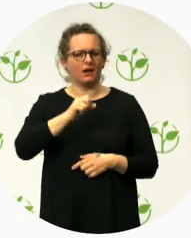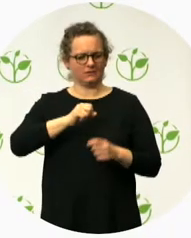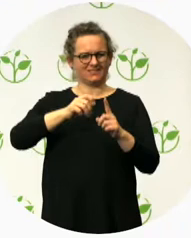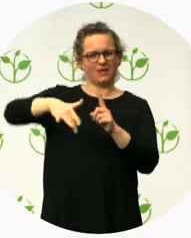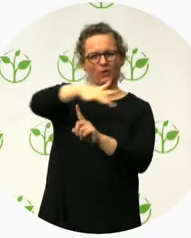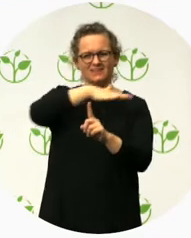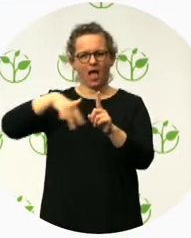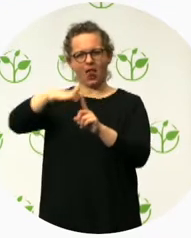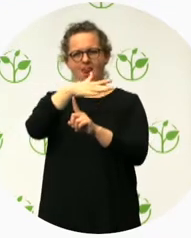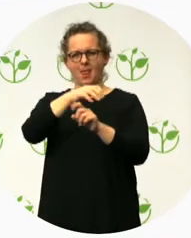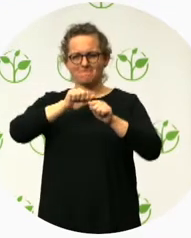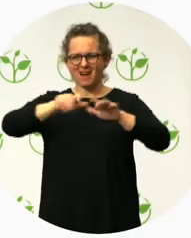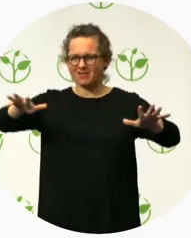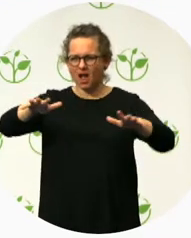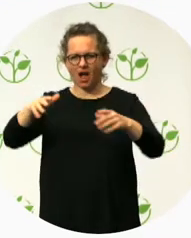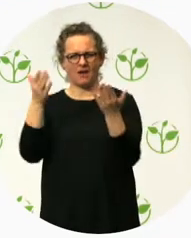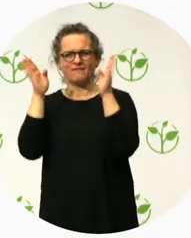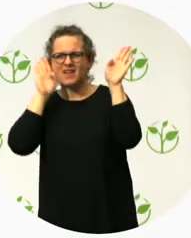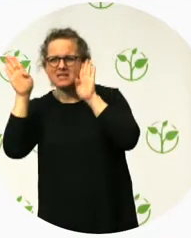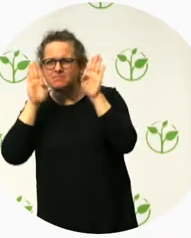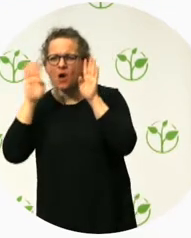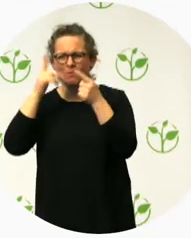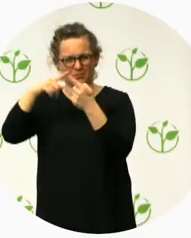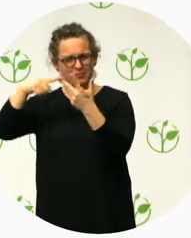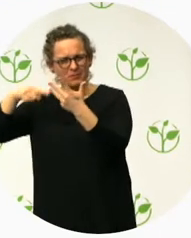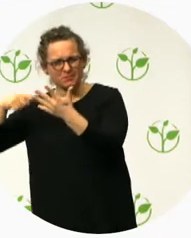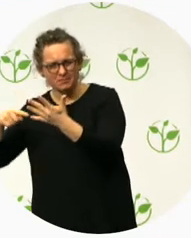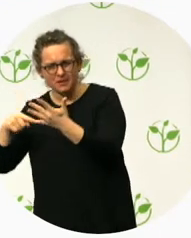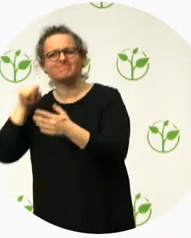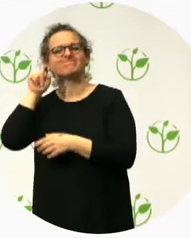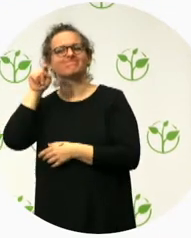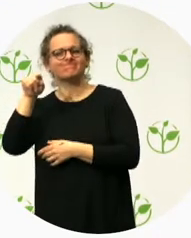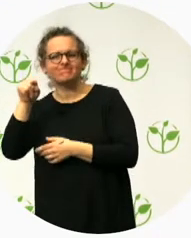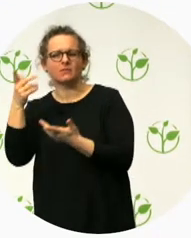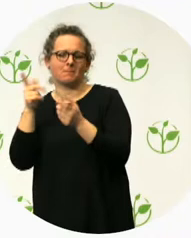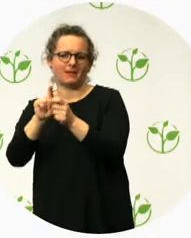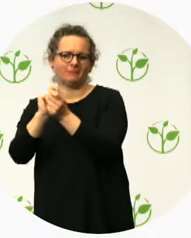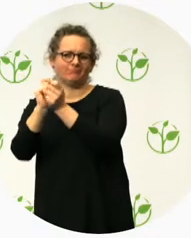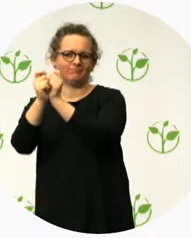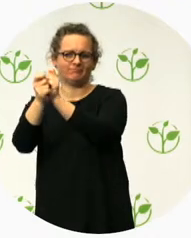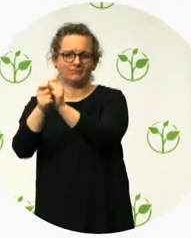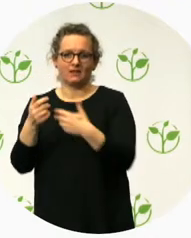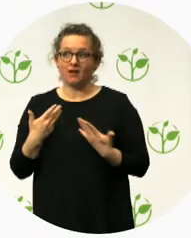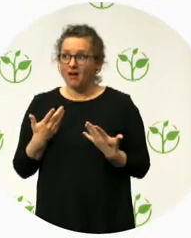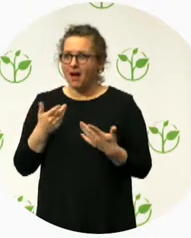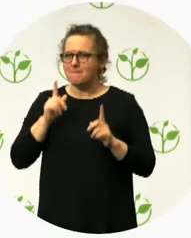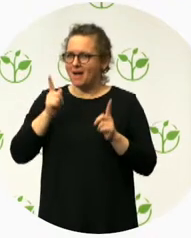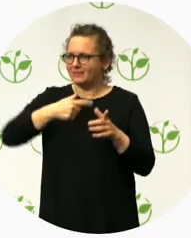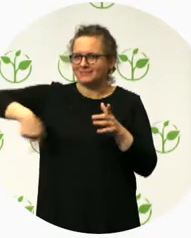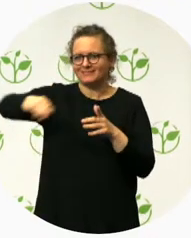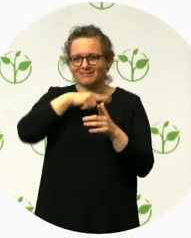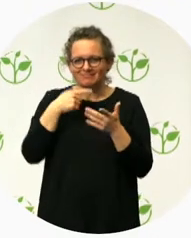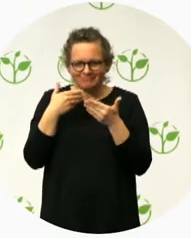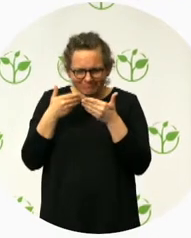because that is also so much part of an inclusive life. And I think from my perspective, because I have to answer this if I have a